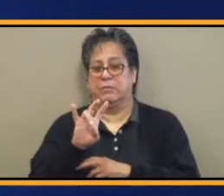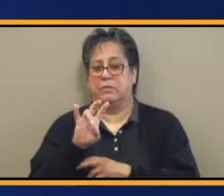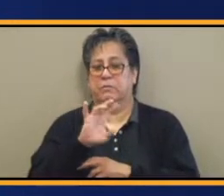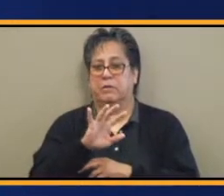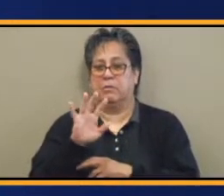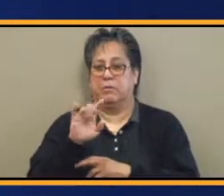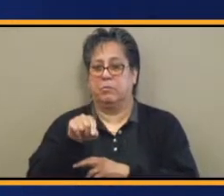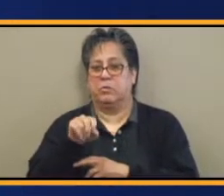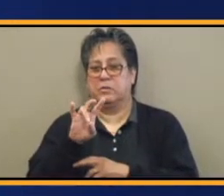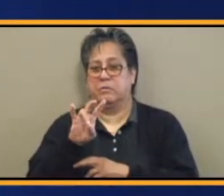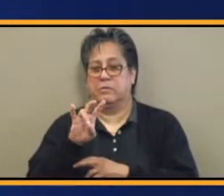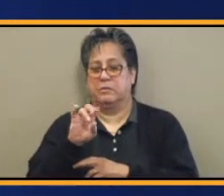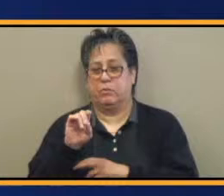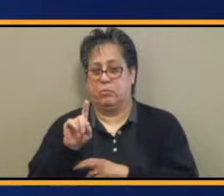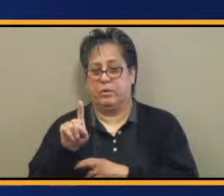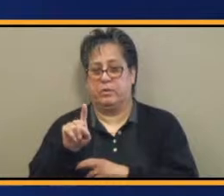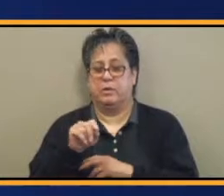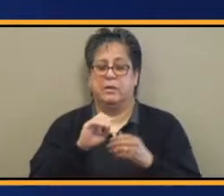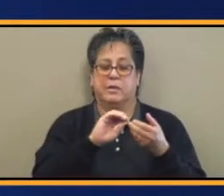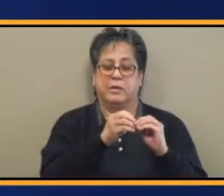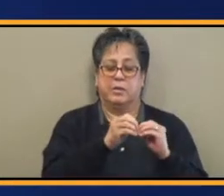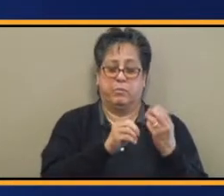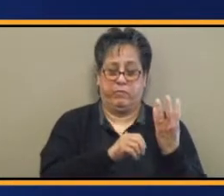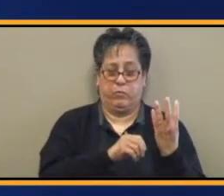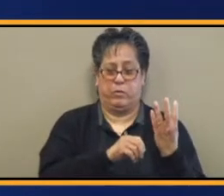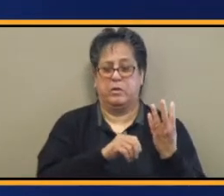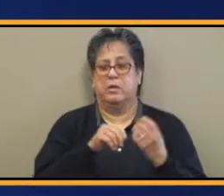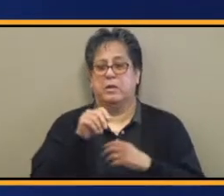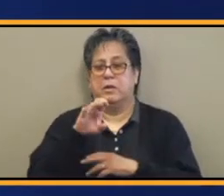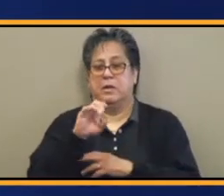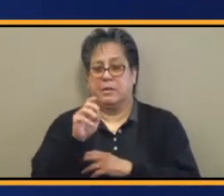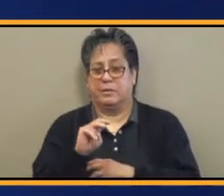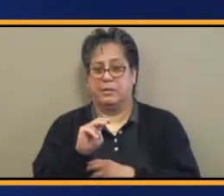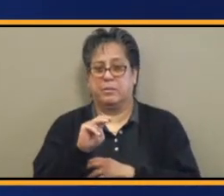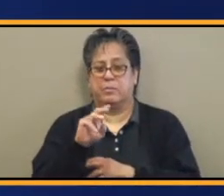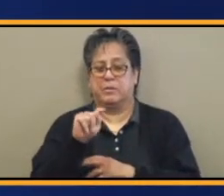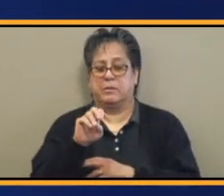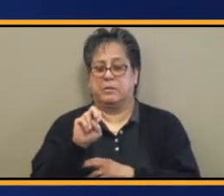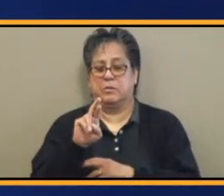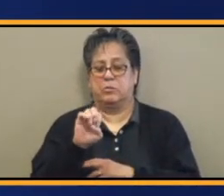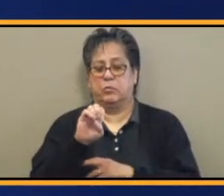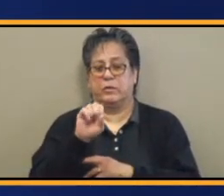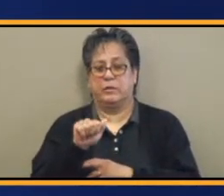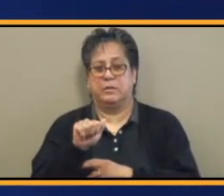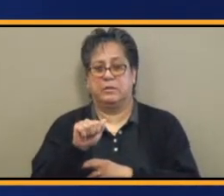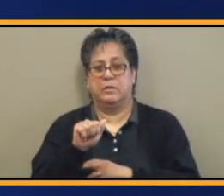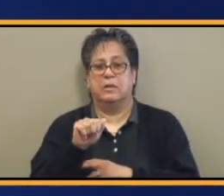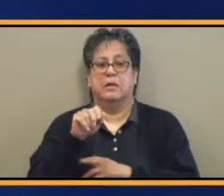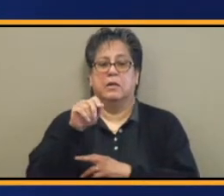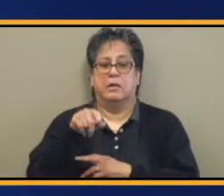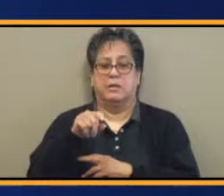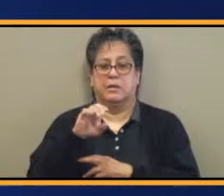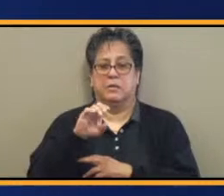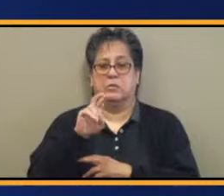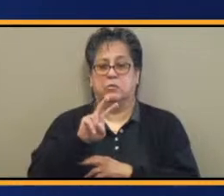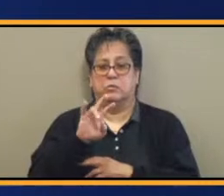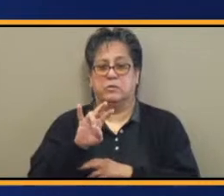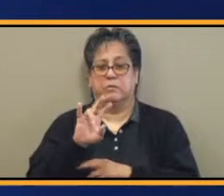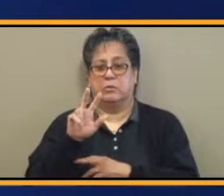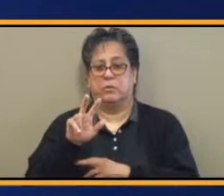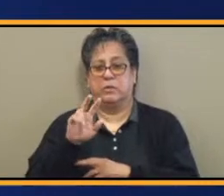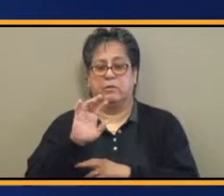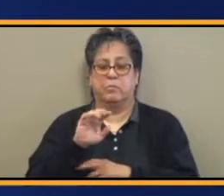under 551.071. Executive session item 4, claim of Teresa Nicole Friday, claim 273